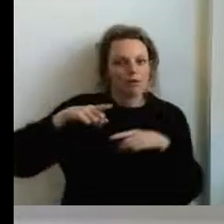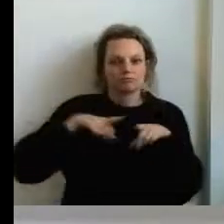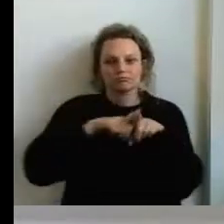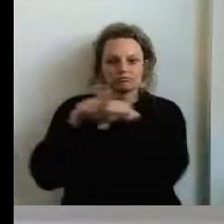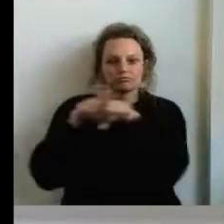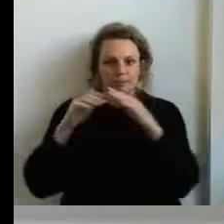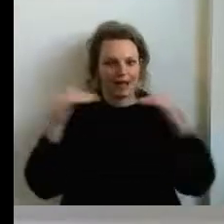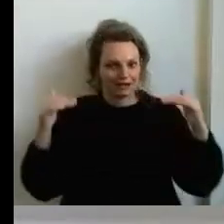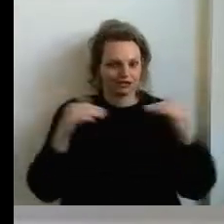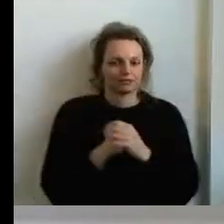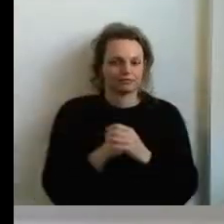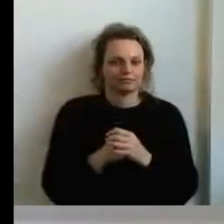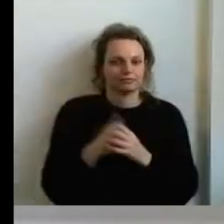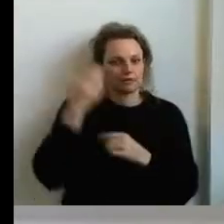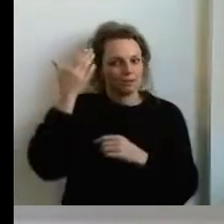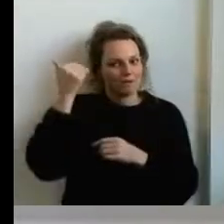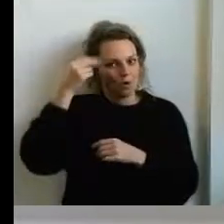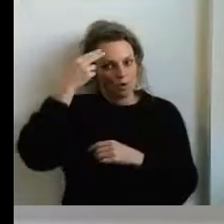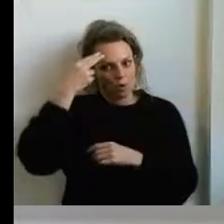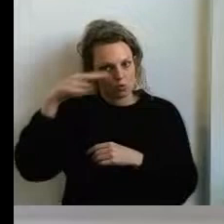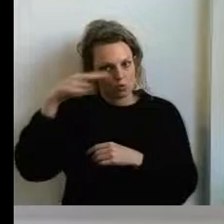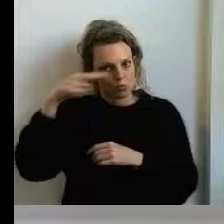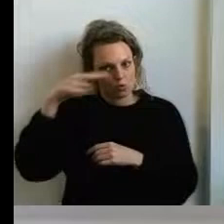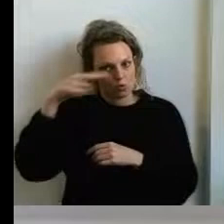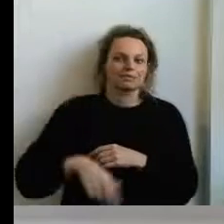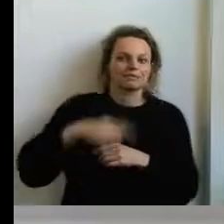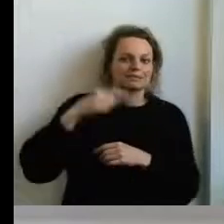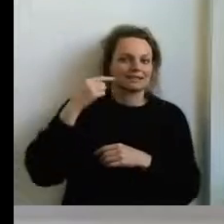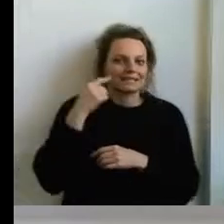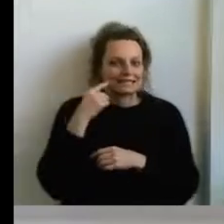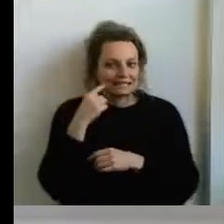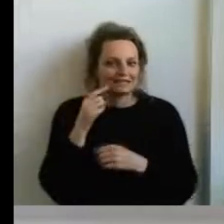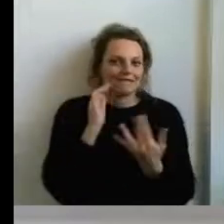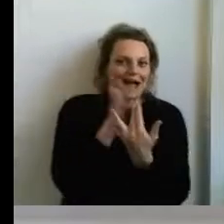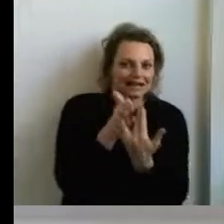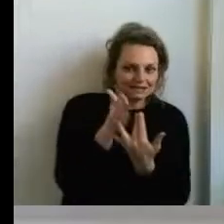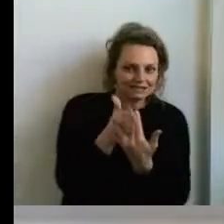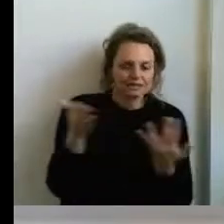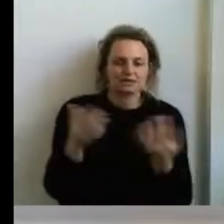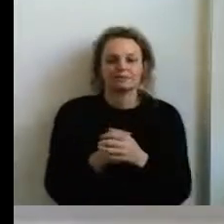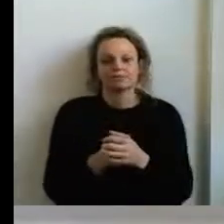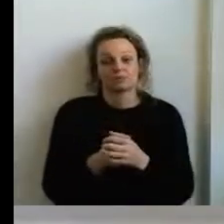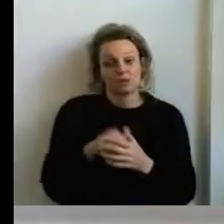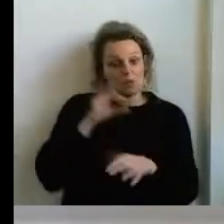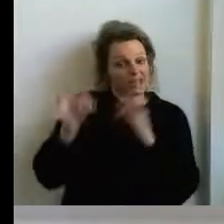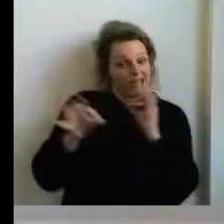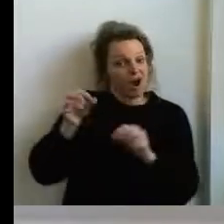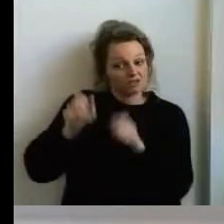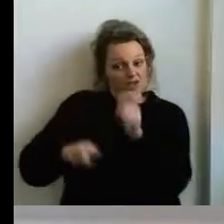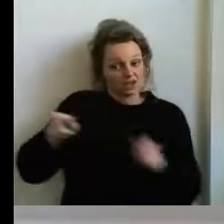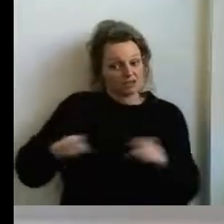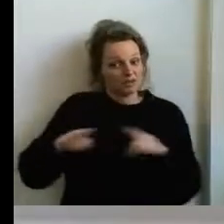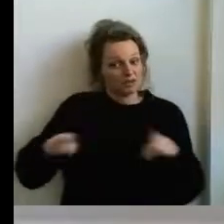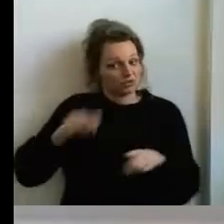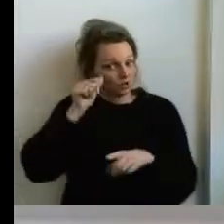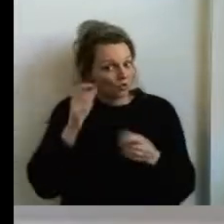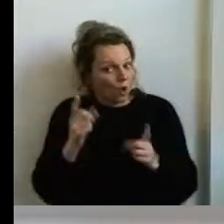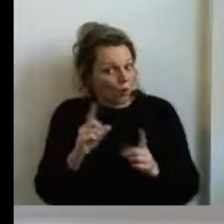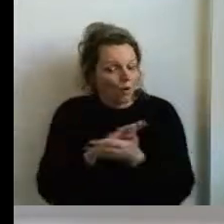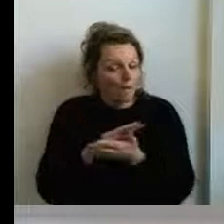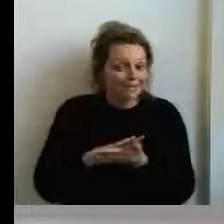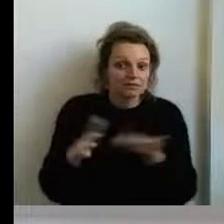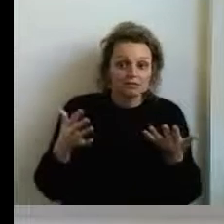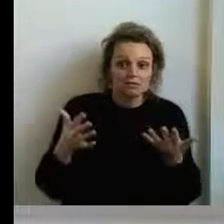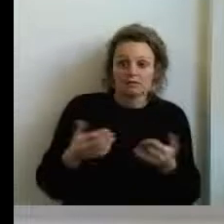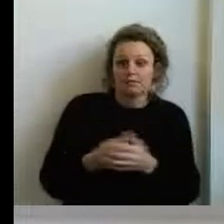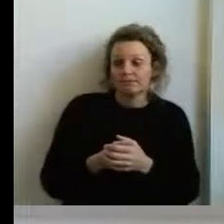access. settings menu. We talked to people in our research studies and we're like, do you know what this means? And people are like, no, I don't know. Carolina. One of the things that we